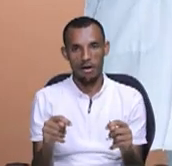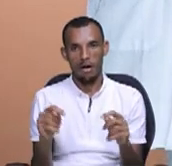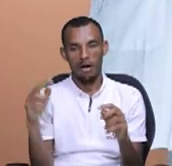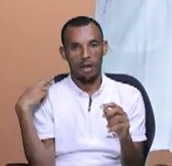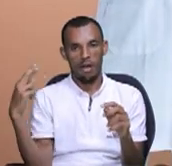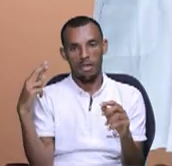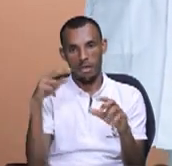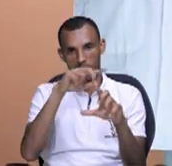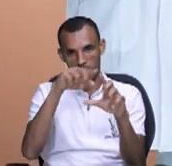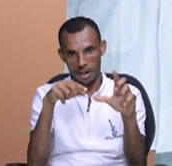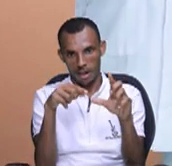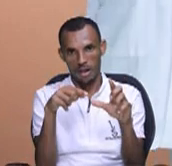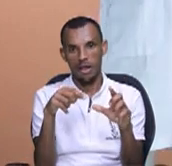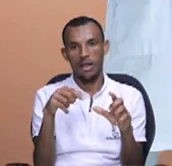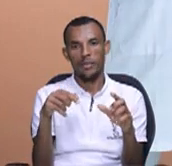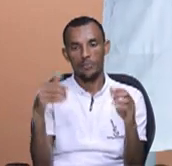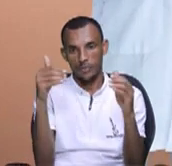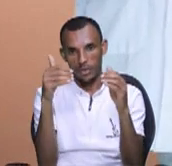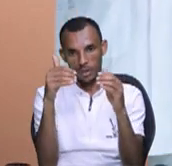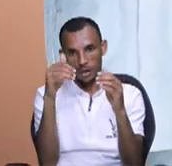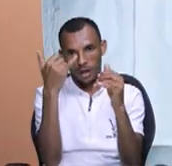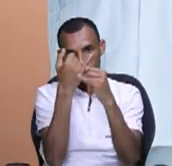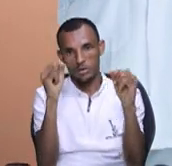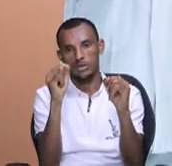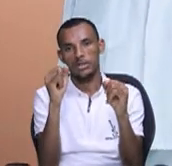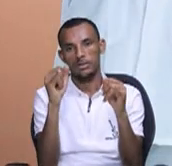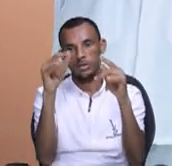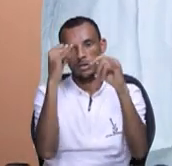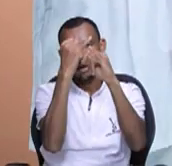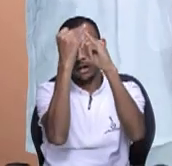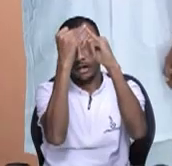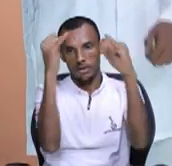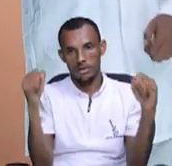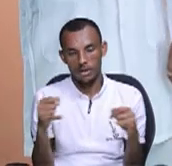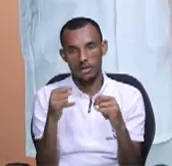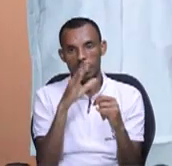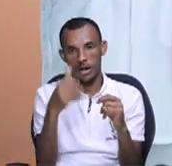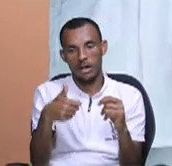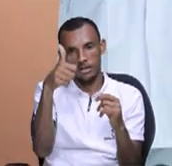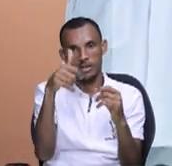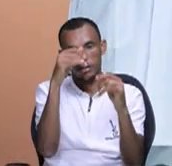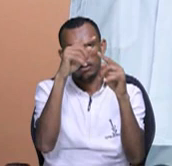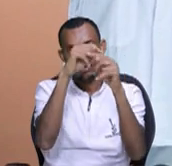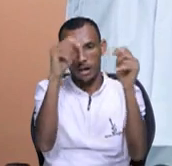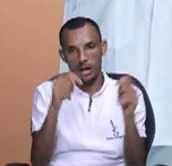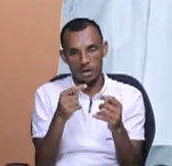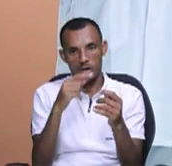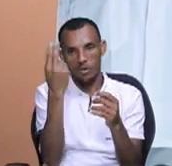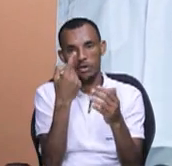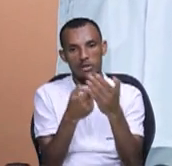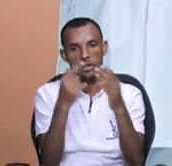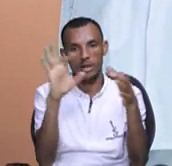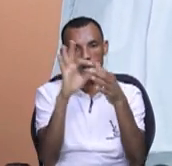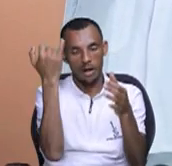triangle, isosceles triangle, equilateral triangle, and other triangles. Therefore, using this related